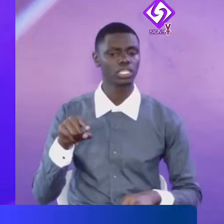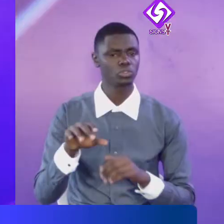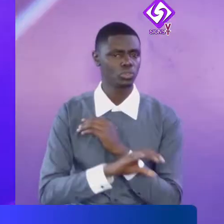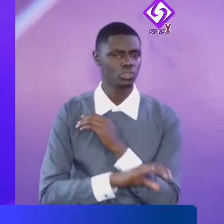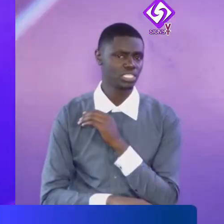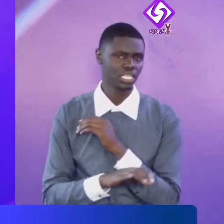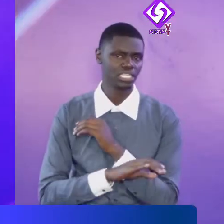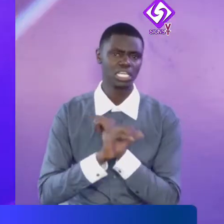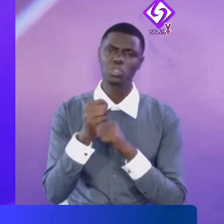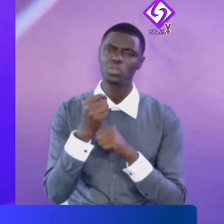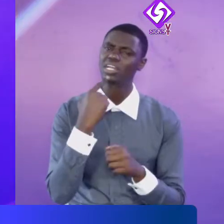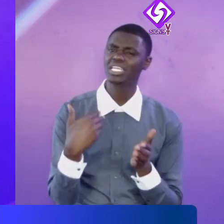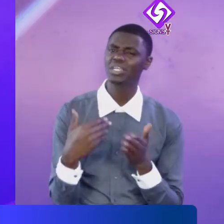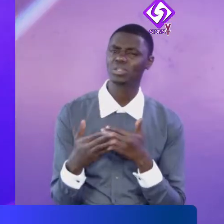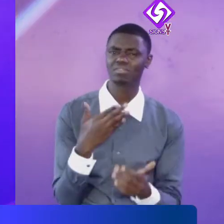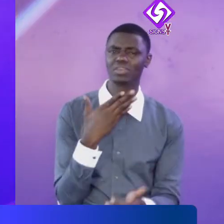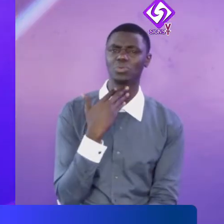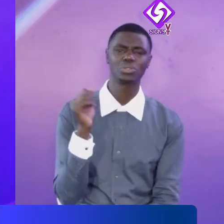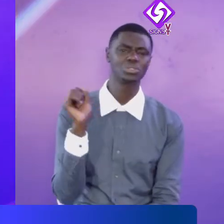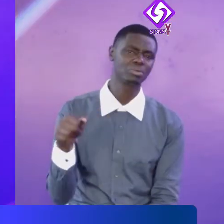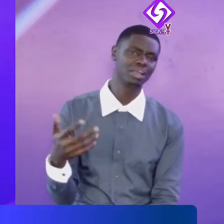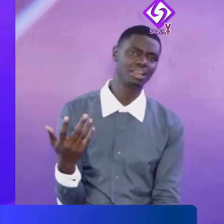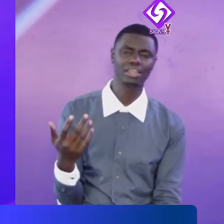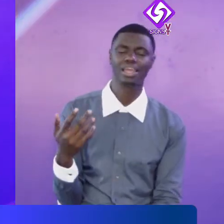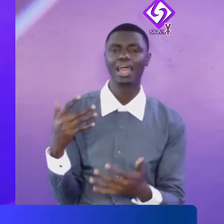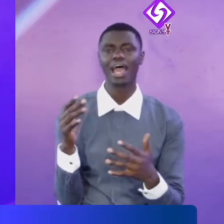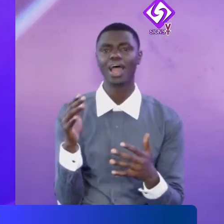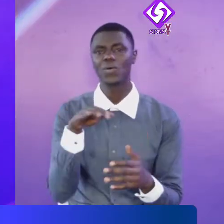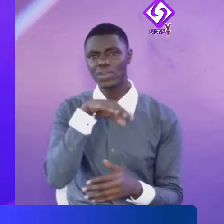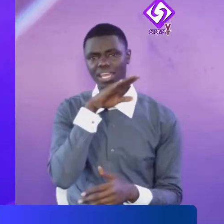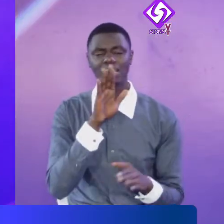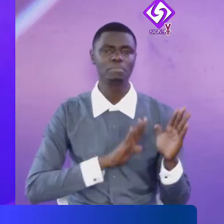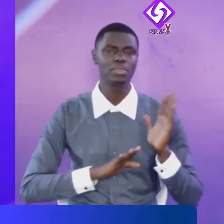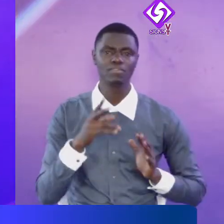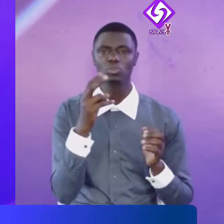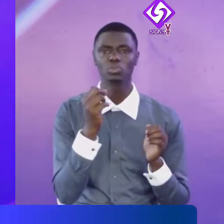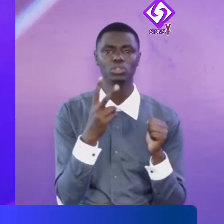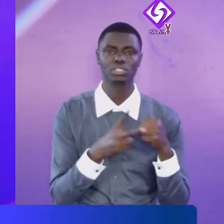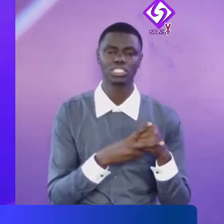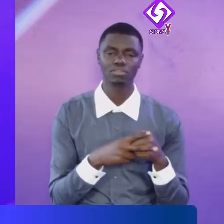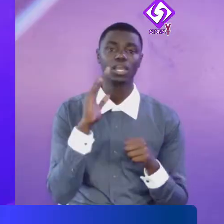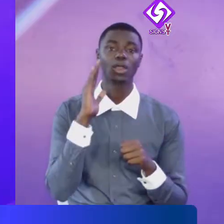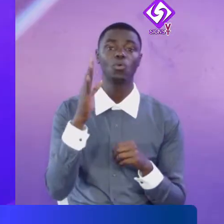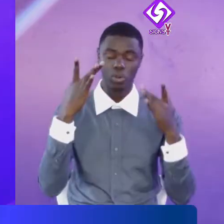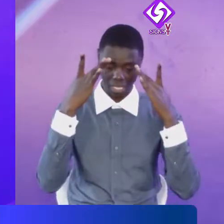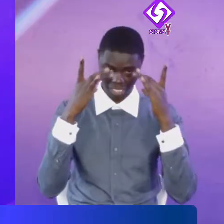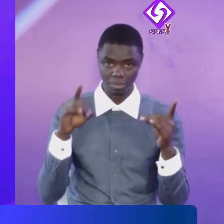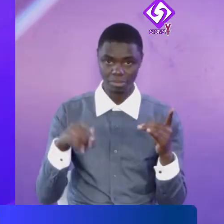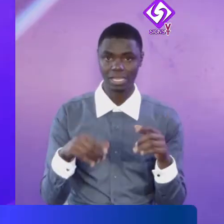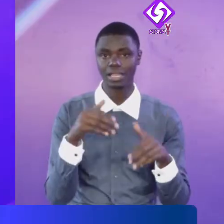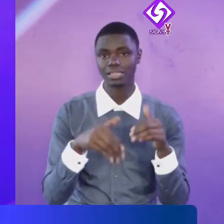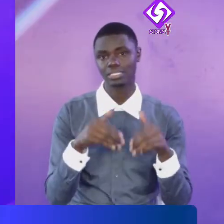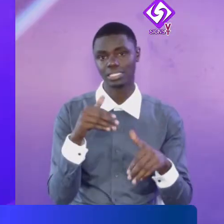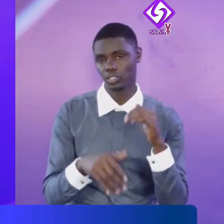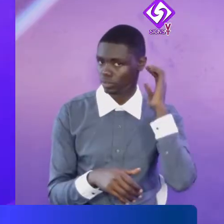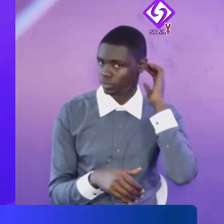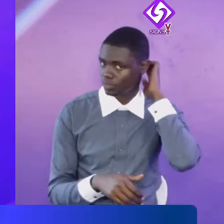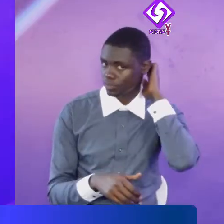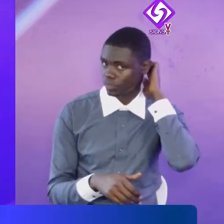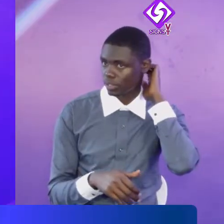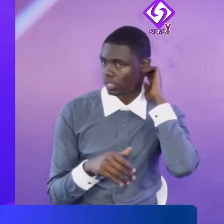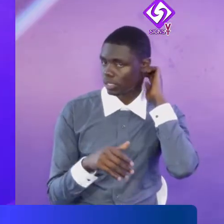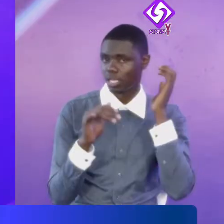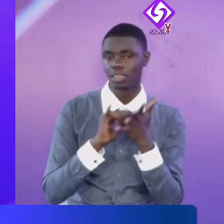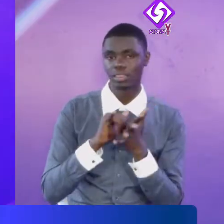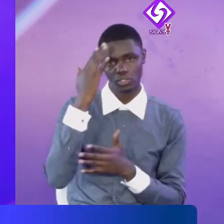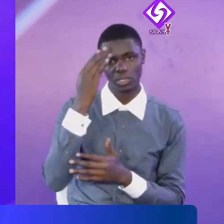can say what you want. Yeah. How Raila behaves in 2027 will determine this election. And that's why you see it's becoming